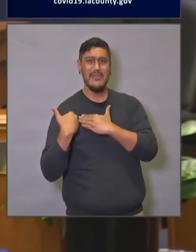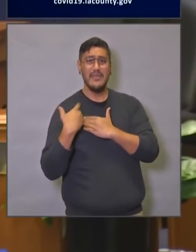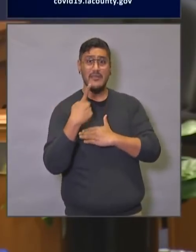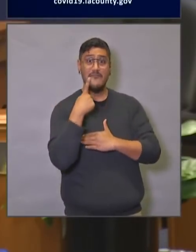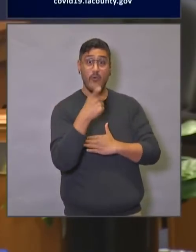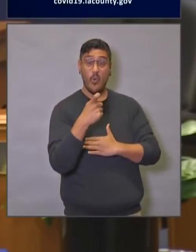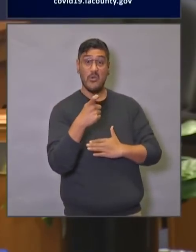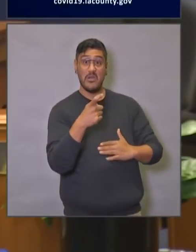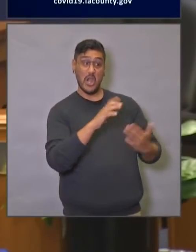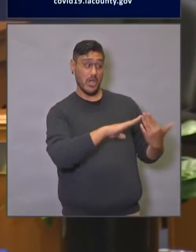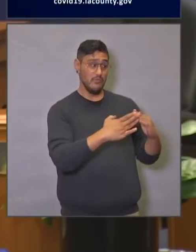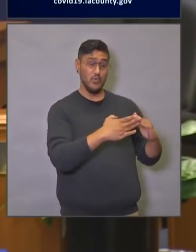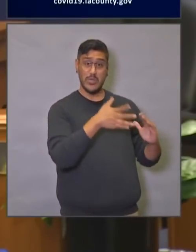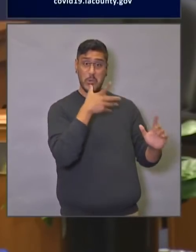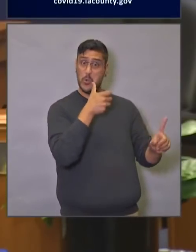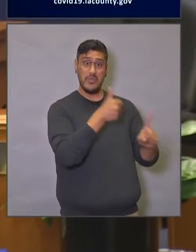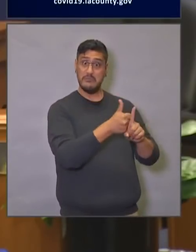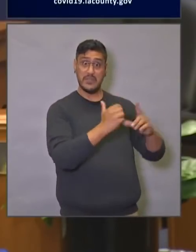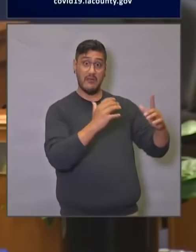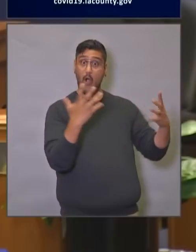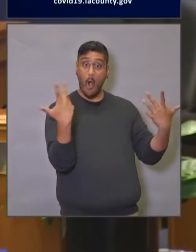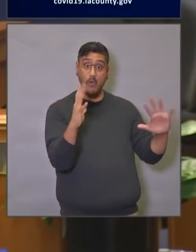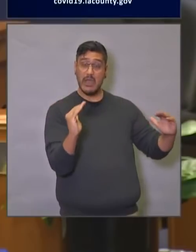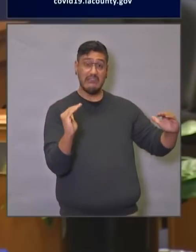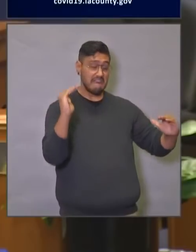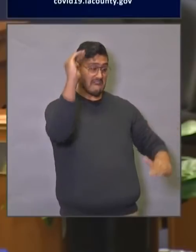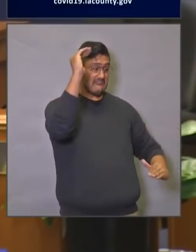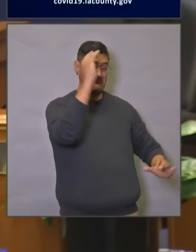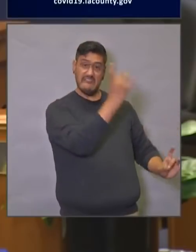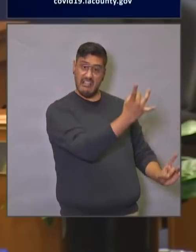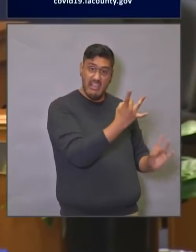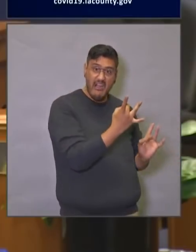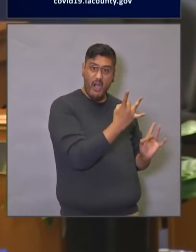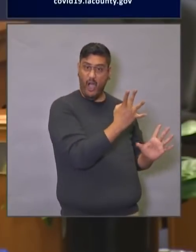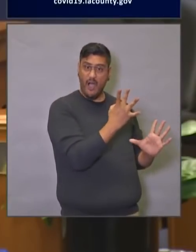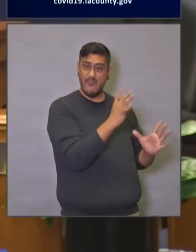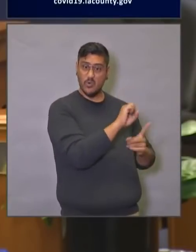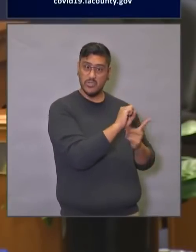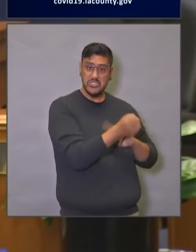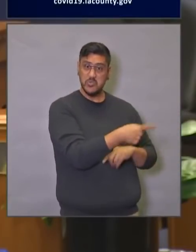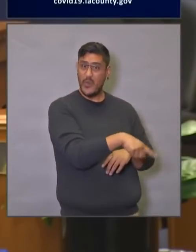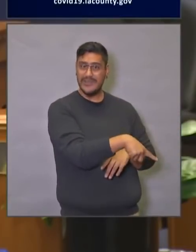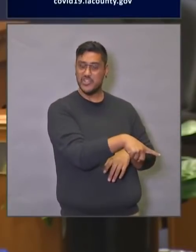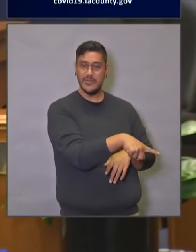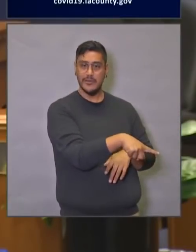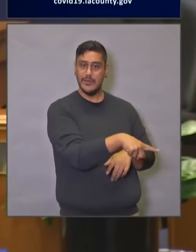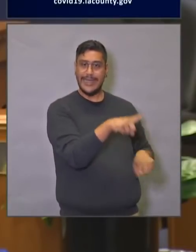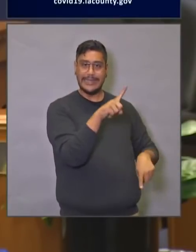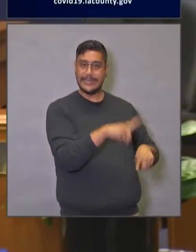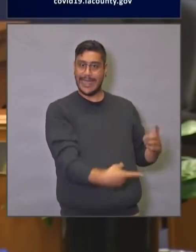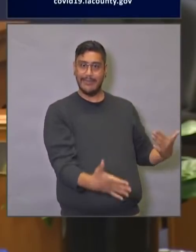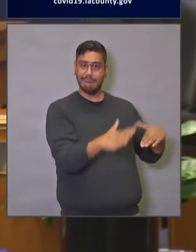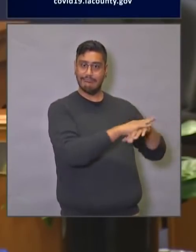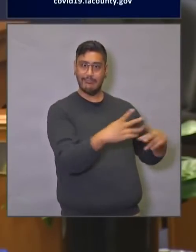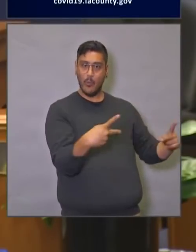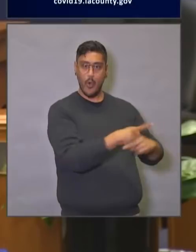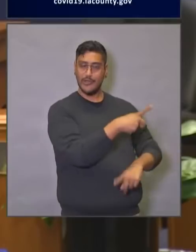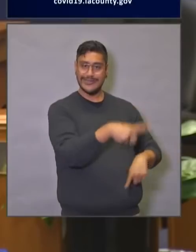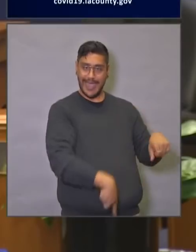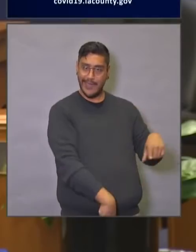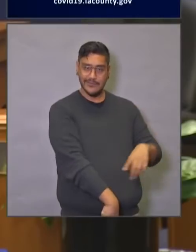affected by really horrific health outcomes to create even more